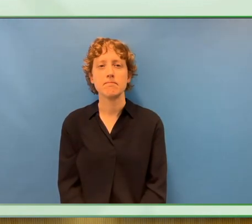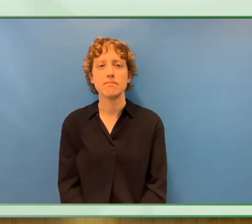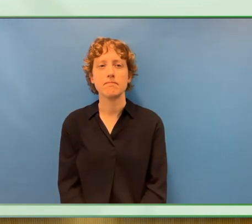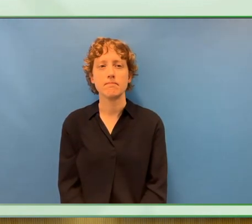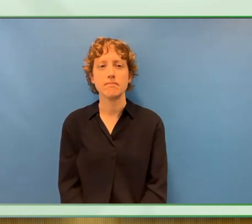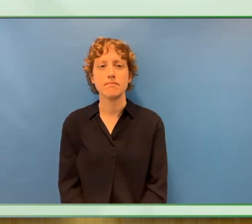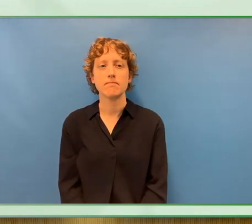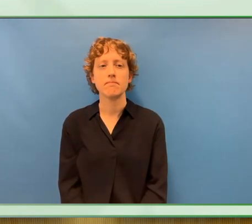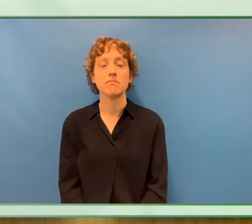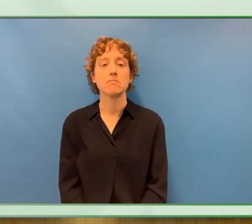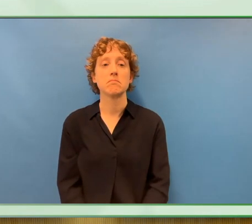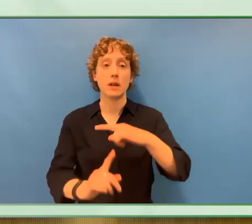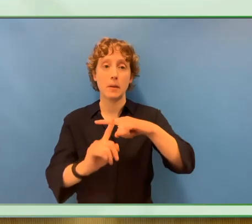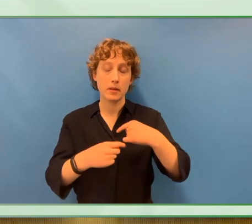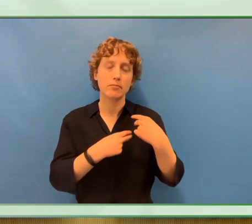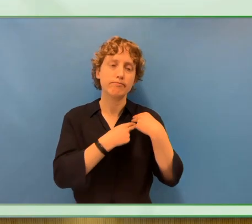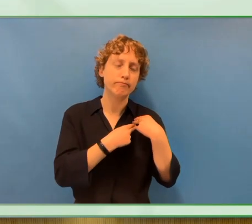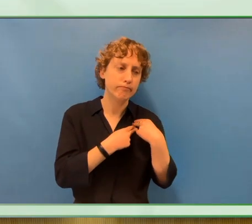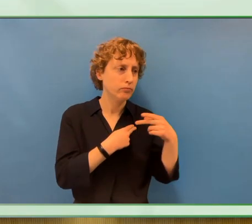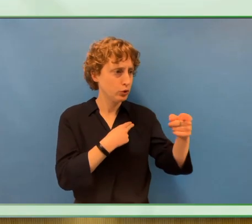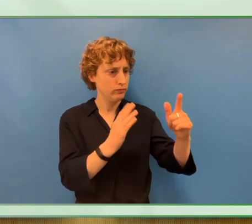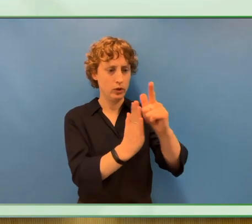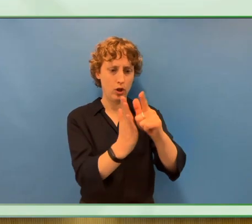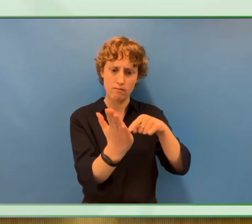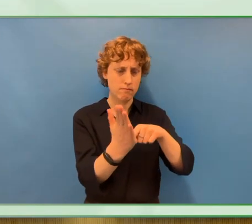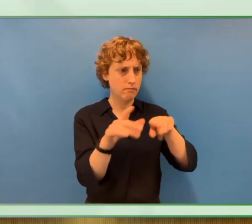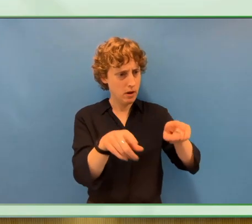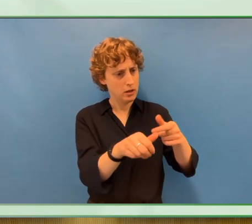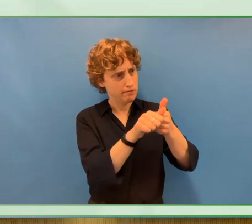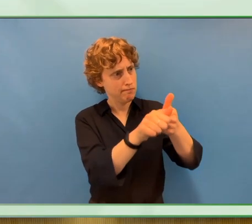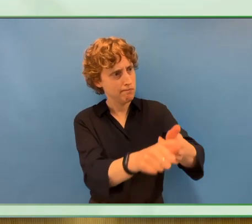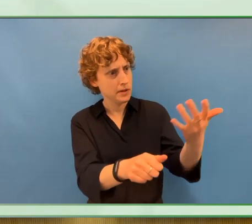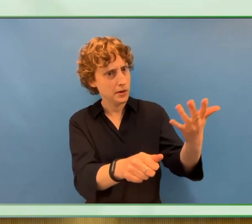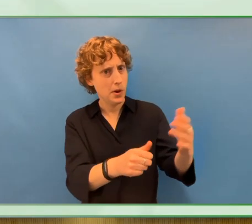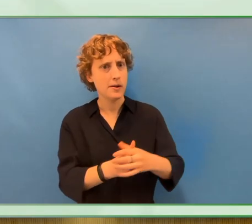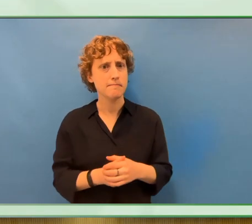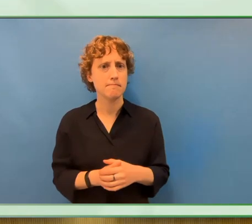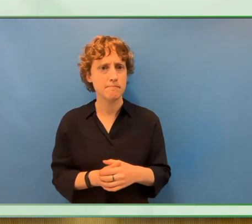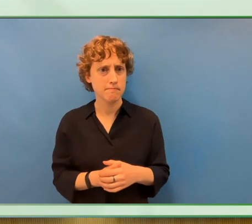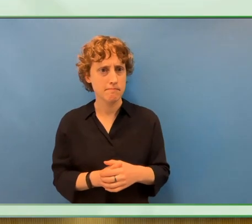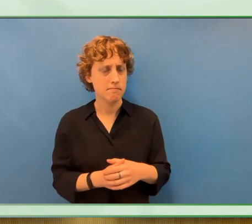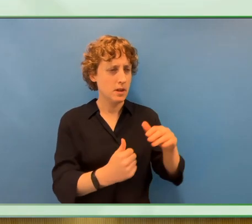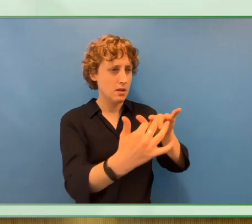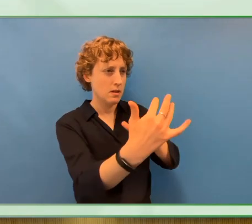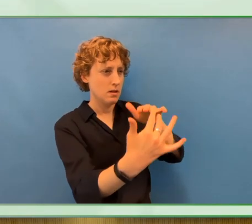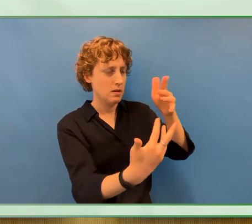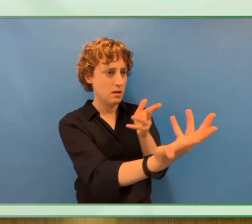are. You can do things like audit where they are, see where they need to get. It depends on the specific